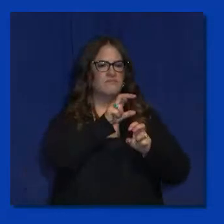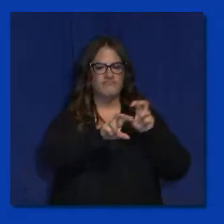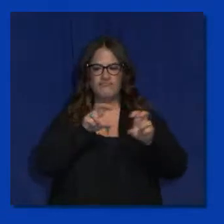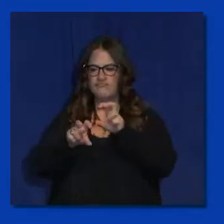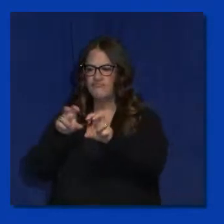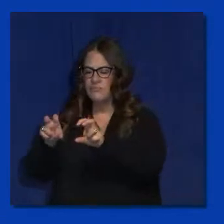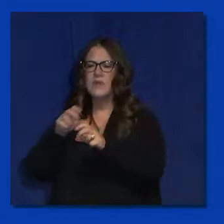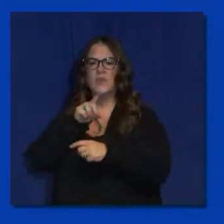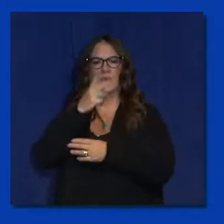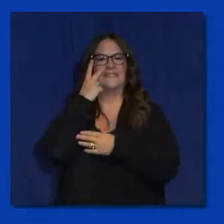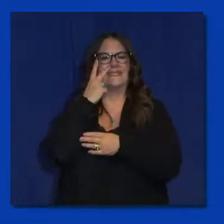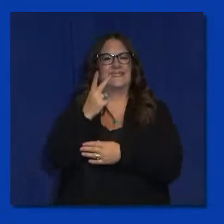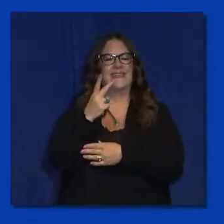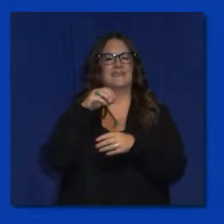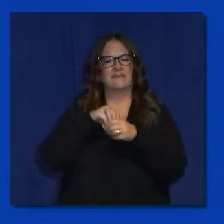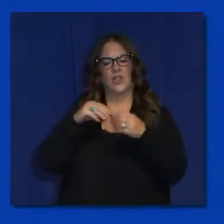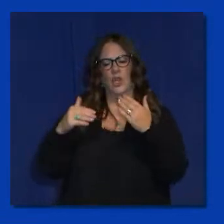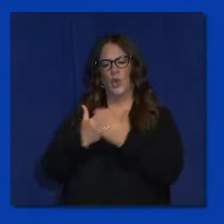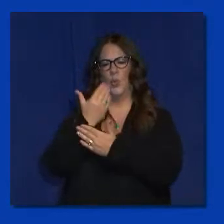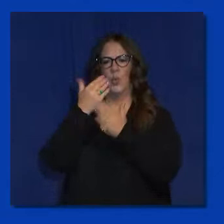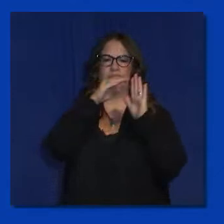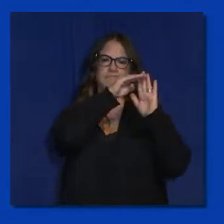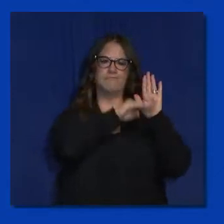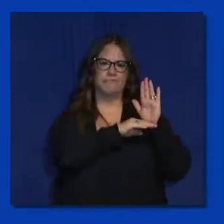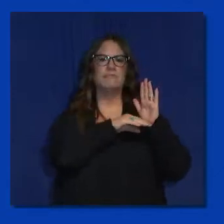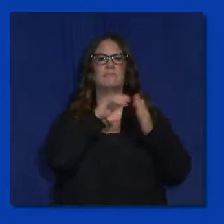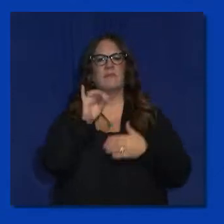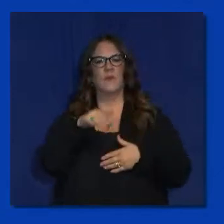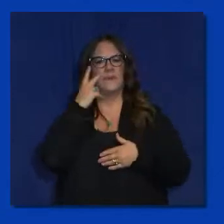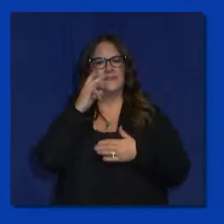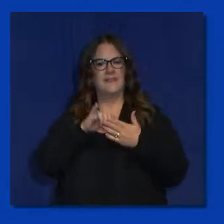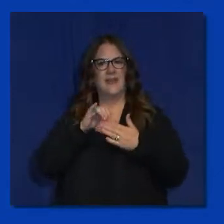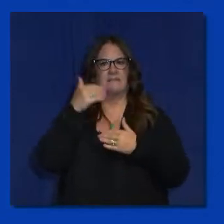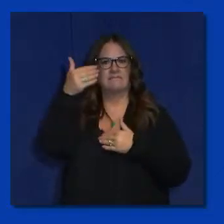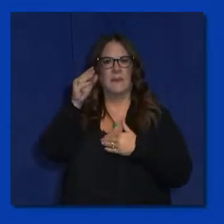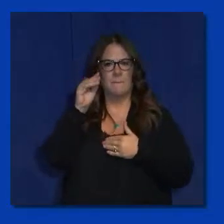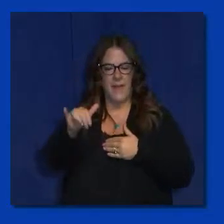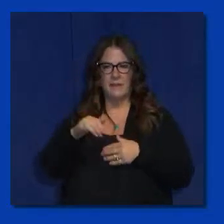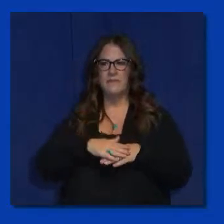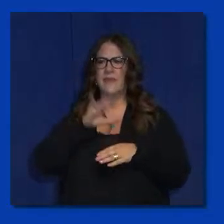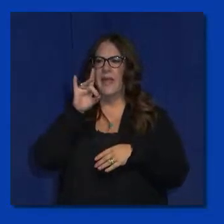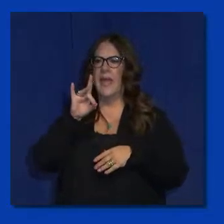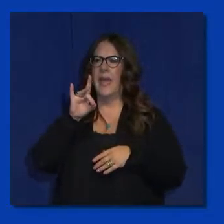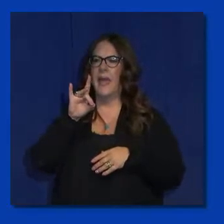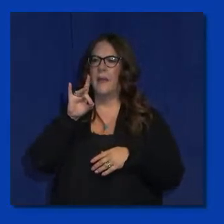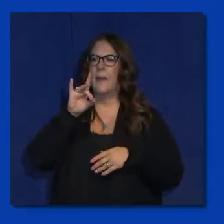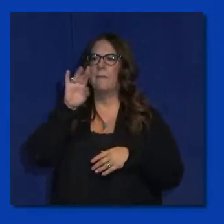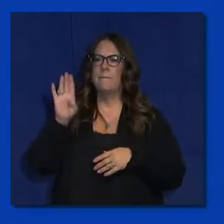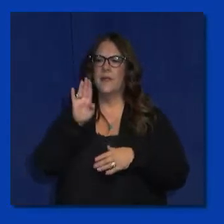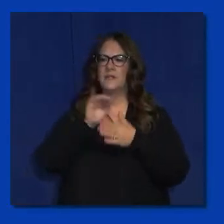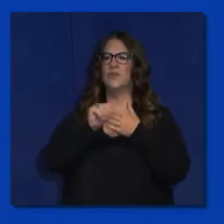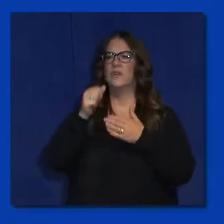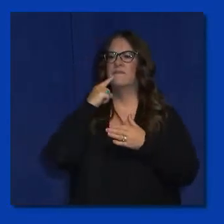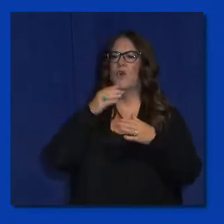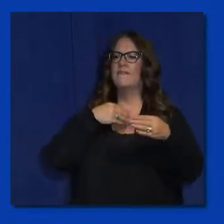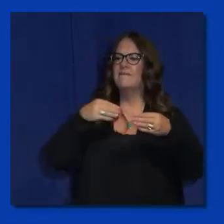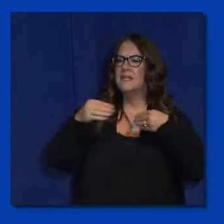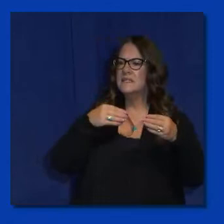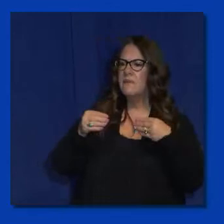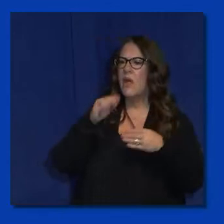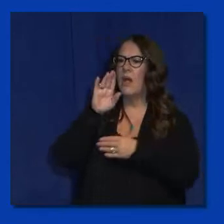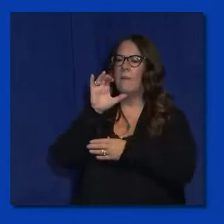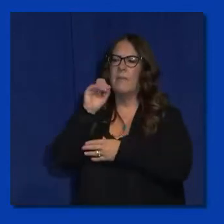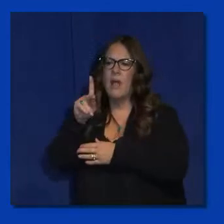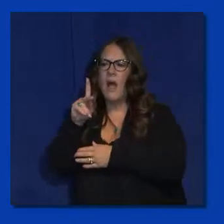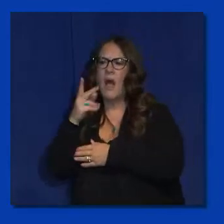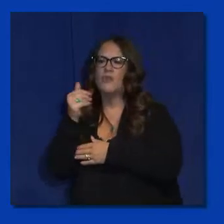them, and you can see that reflected in these new investments in May. $8 billion for flexible block grants. Now this goes to the issue of what are you doing about that learning